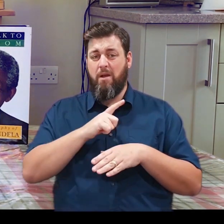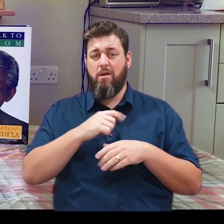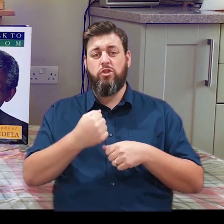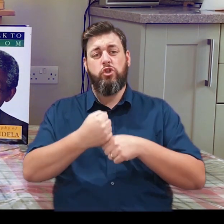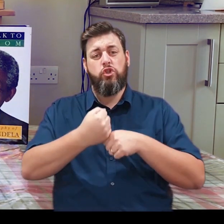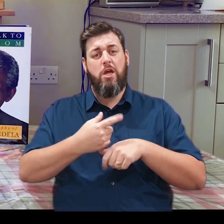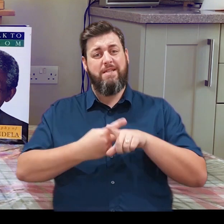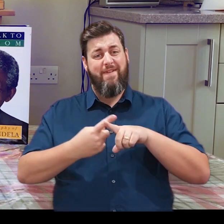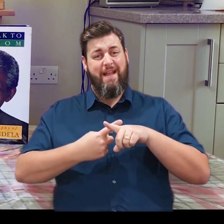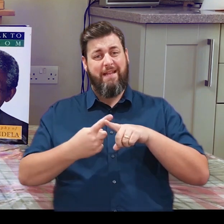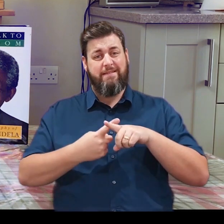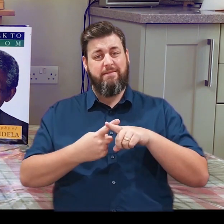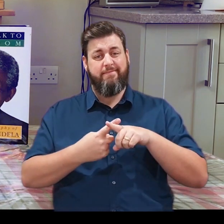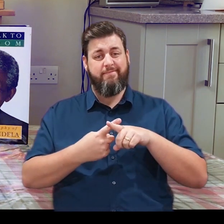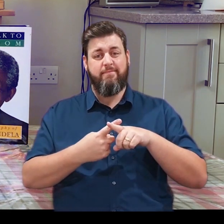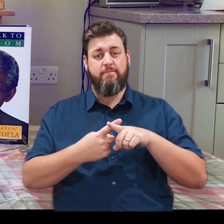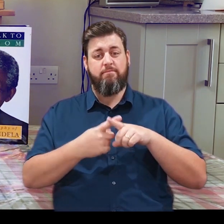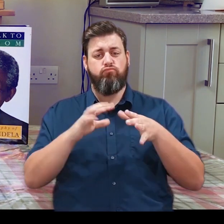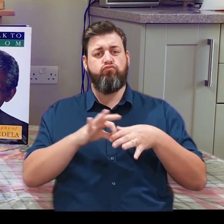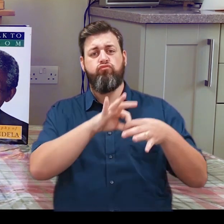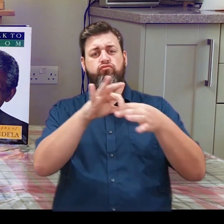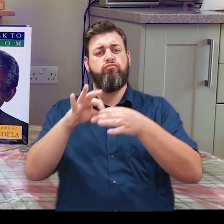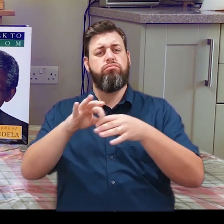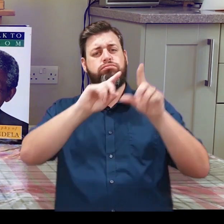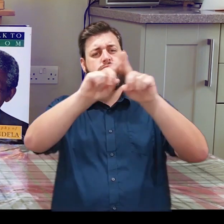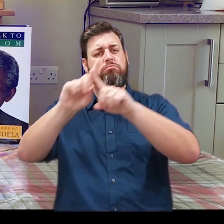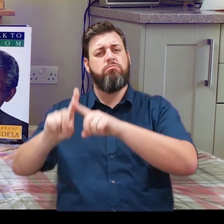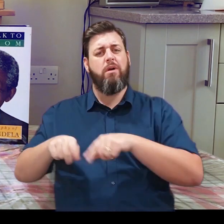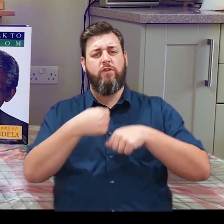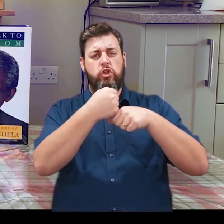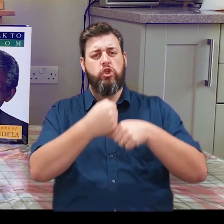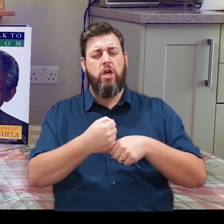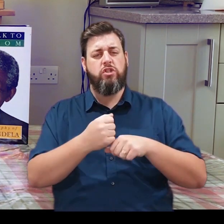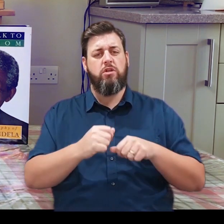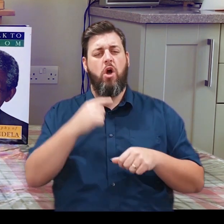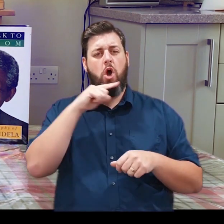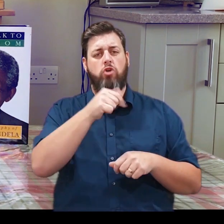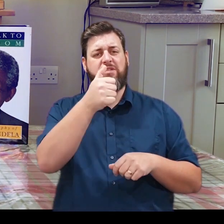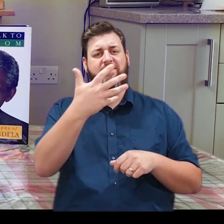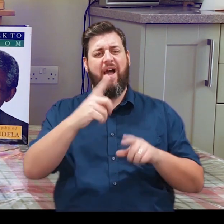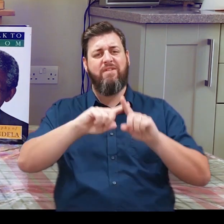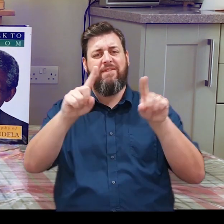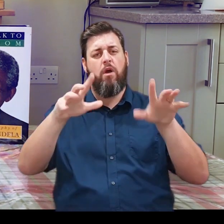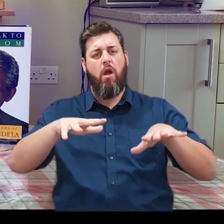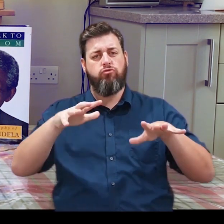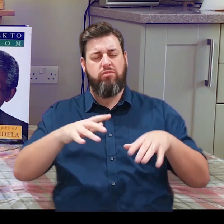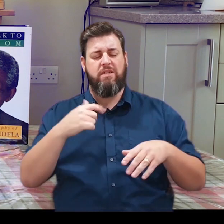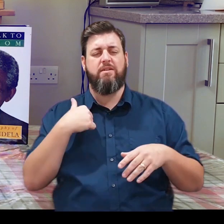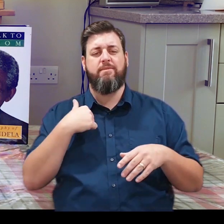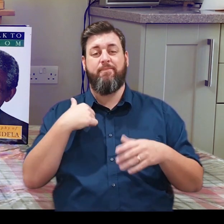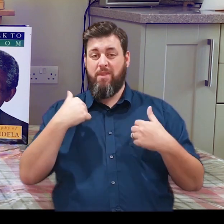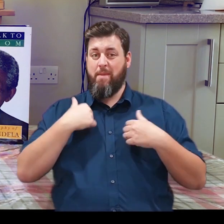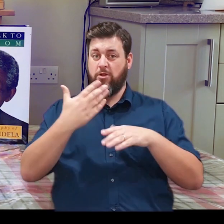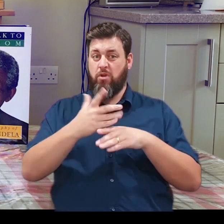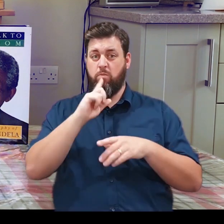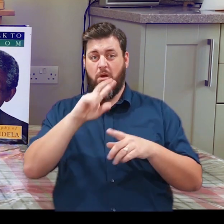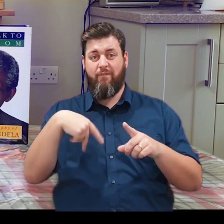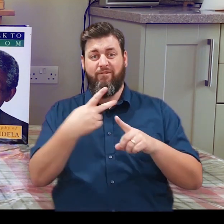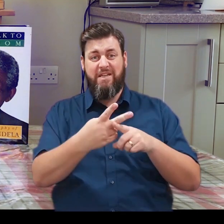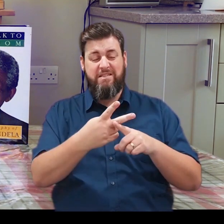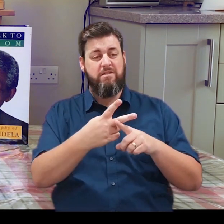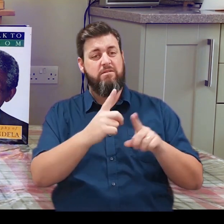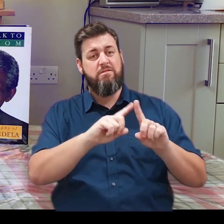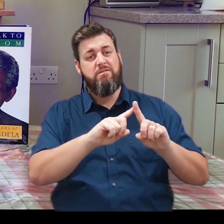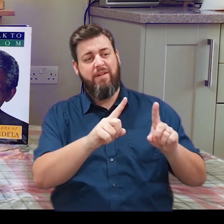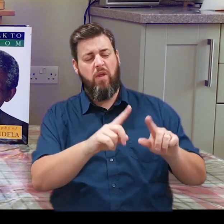Church of England is one part of a global church in 165 countries, part of my job is to go and see people in places of great